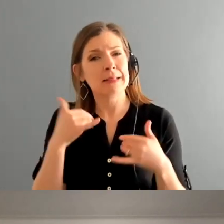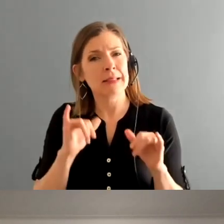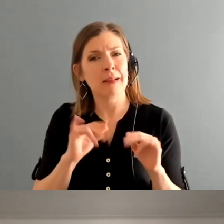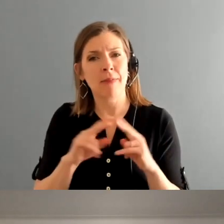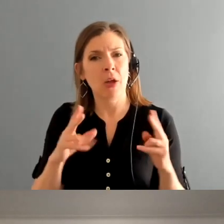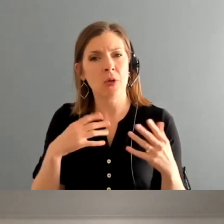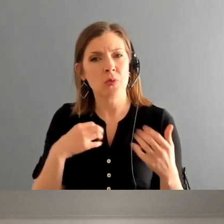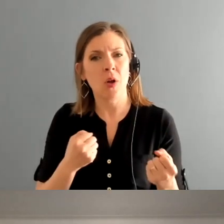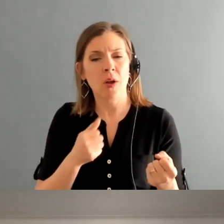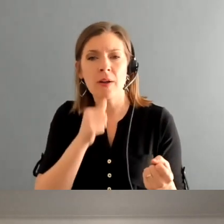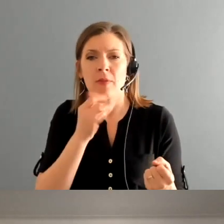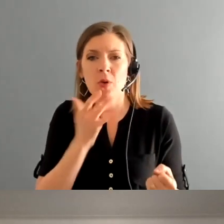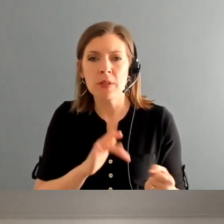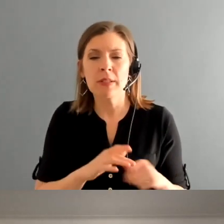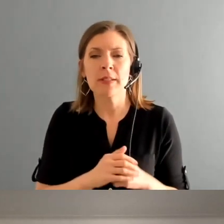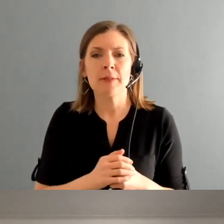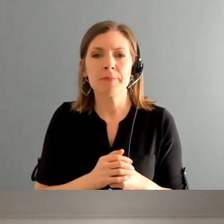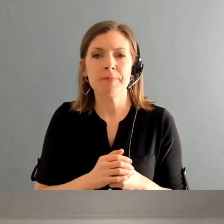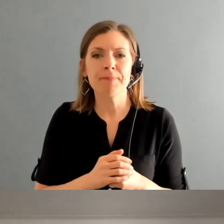strong. Unfortunately,